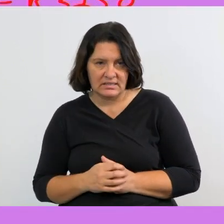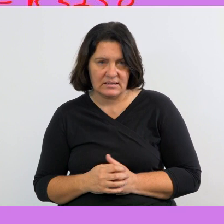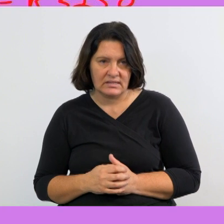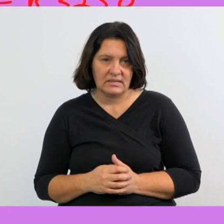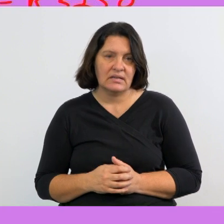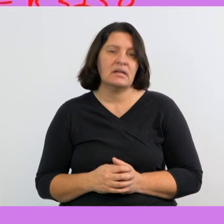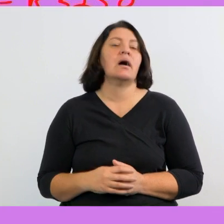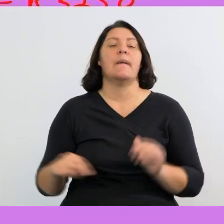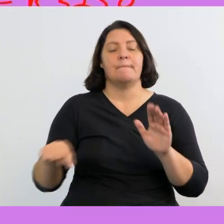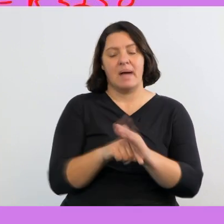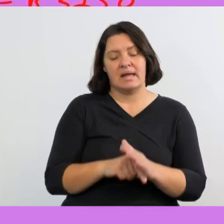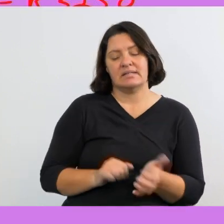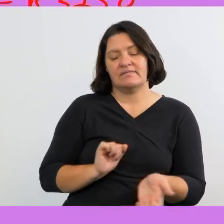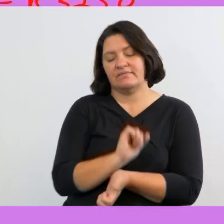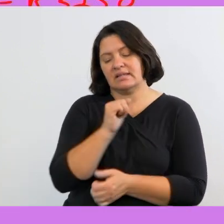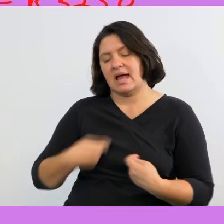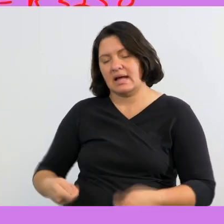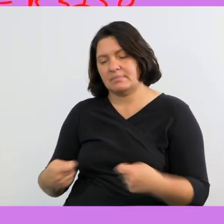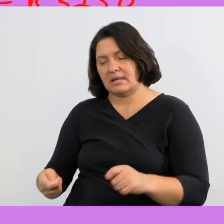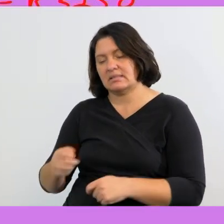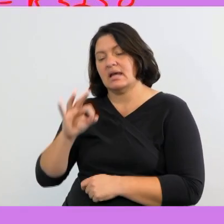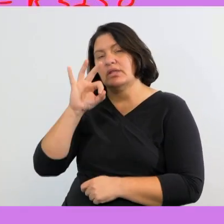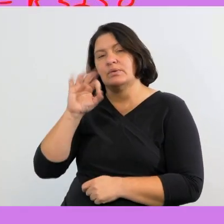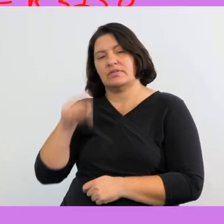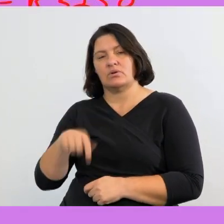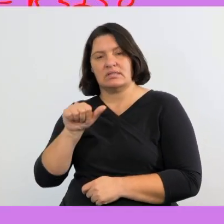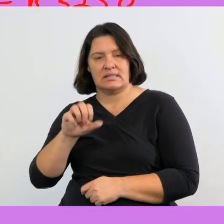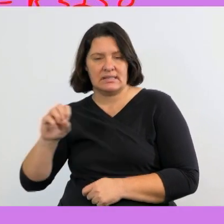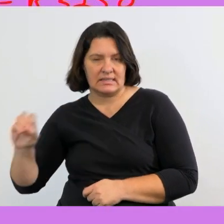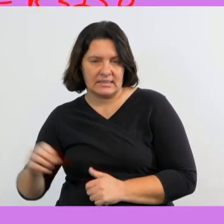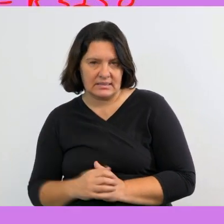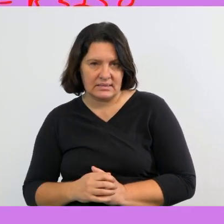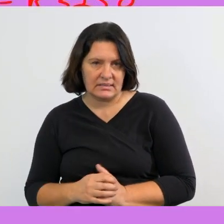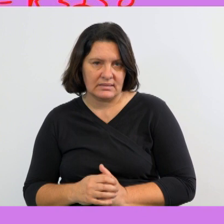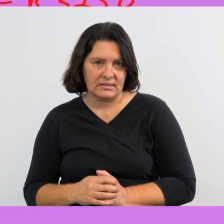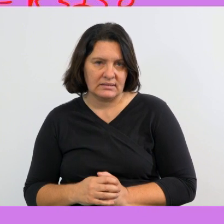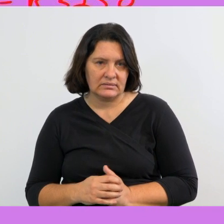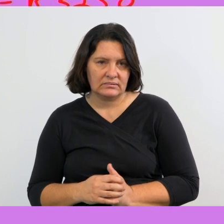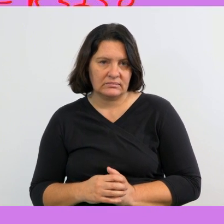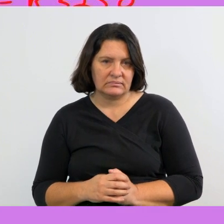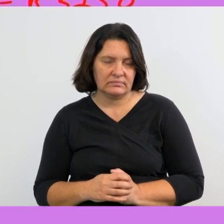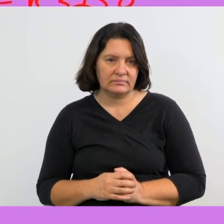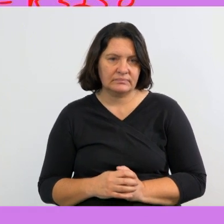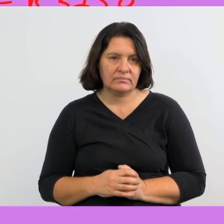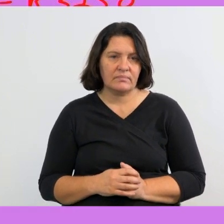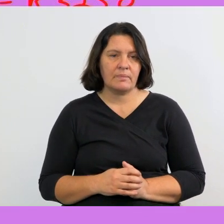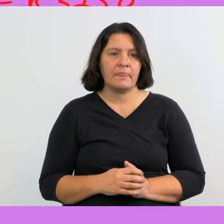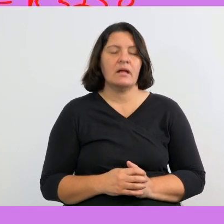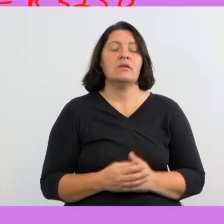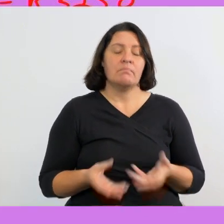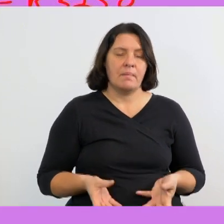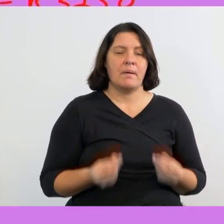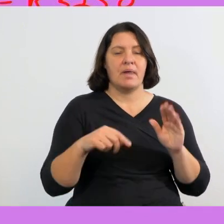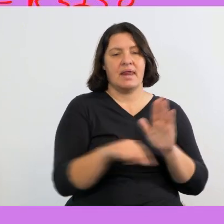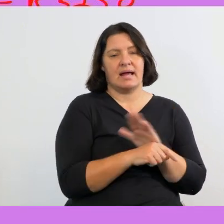income of 3,250. Substitute into the formula, minus my fixed expense of 3,600 gives